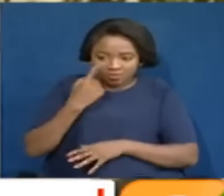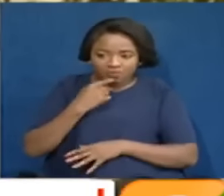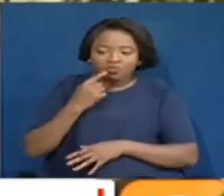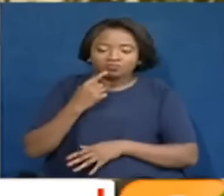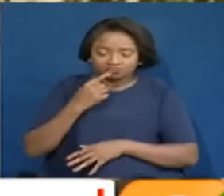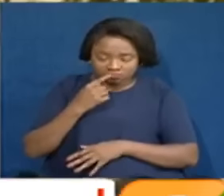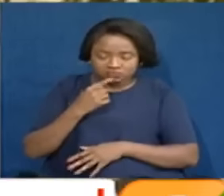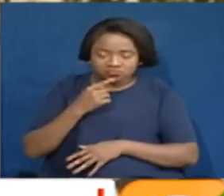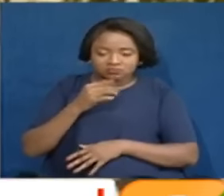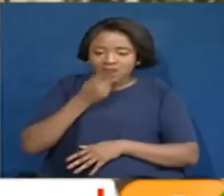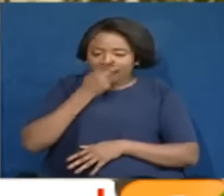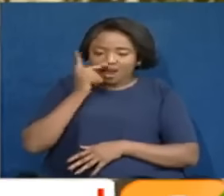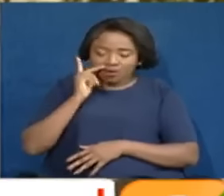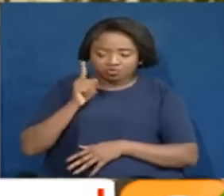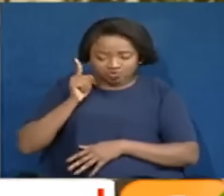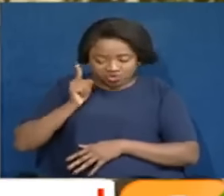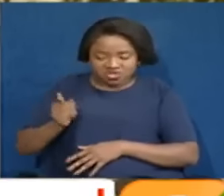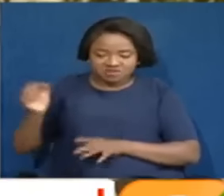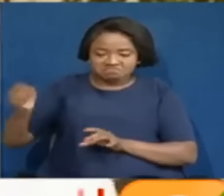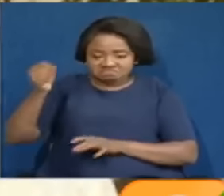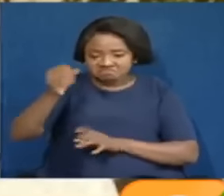wetu come